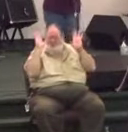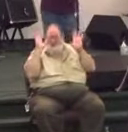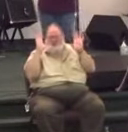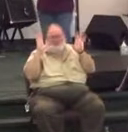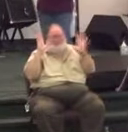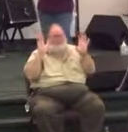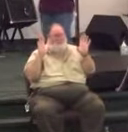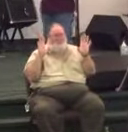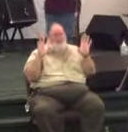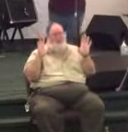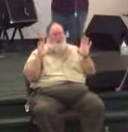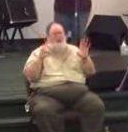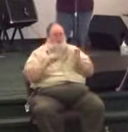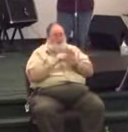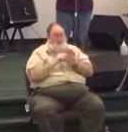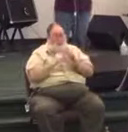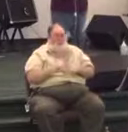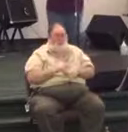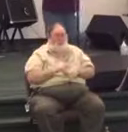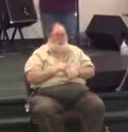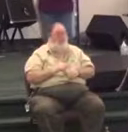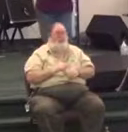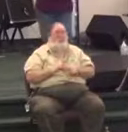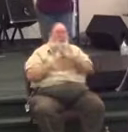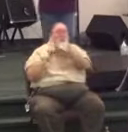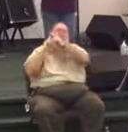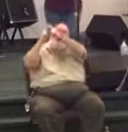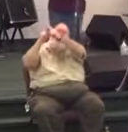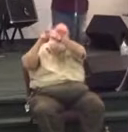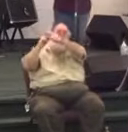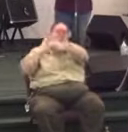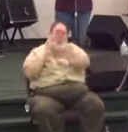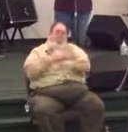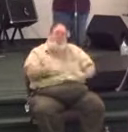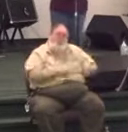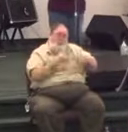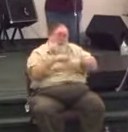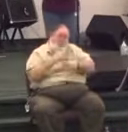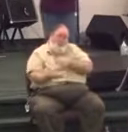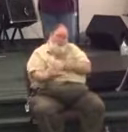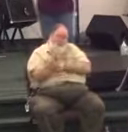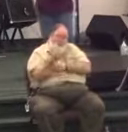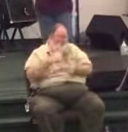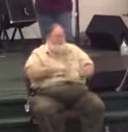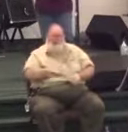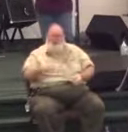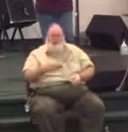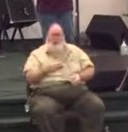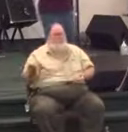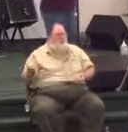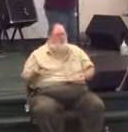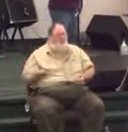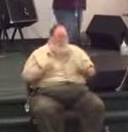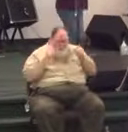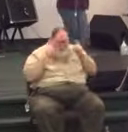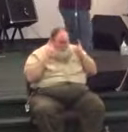our strength in the morning. Have any of you ever woke up in the morning and just didn't want to go out the door? You're thinking,